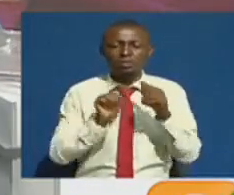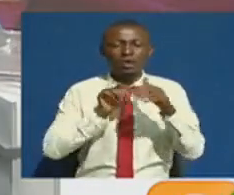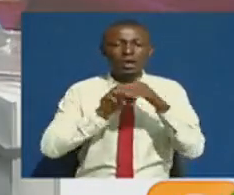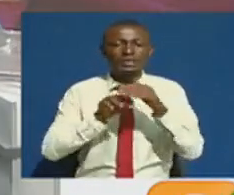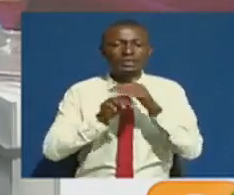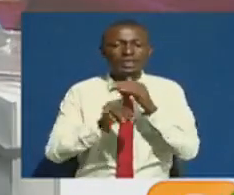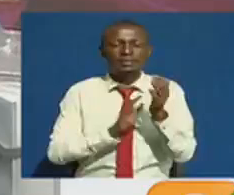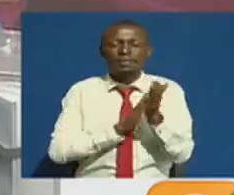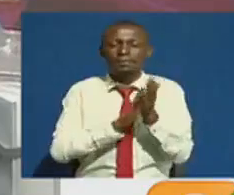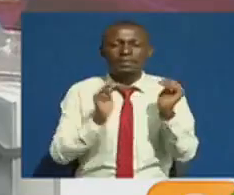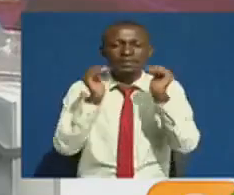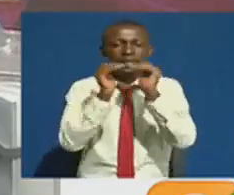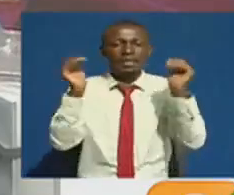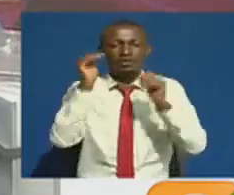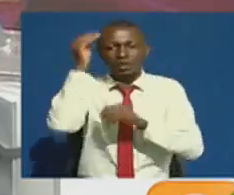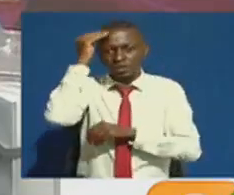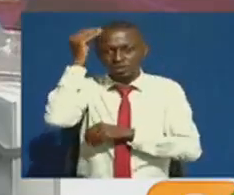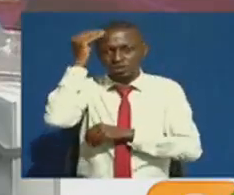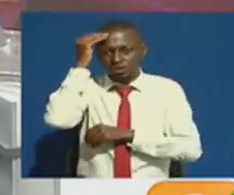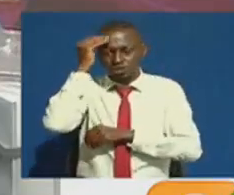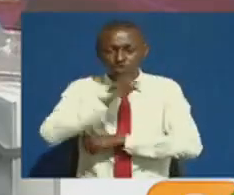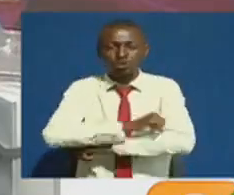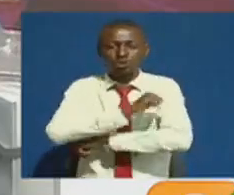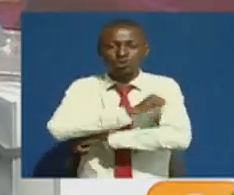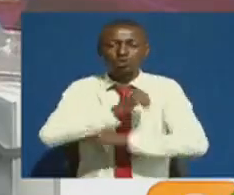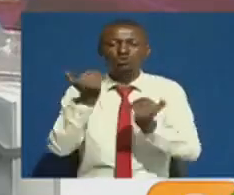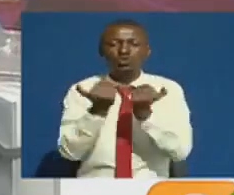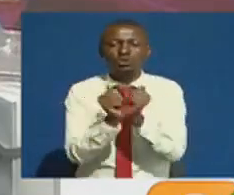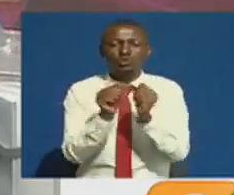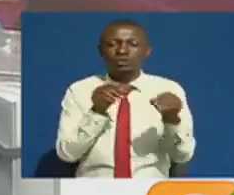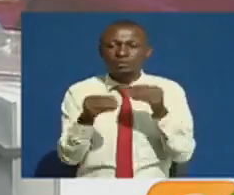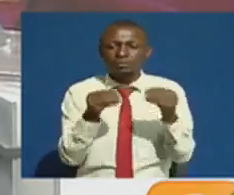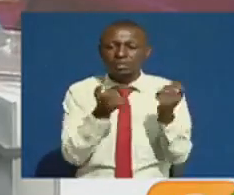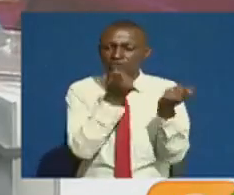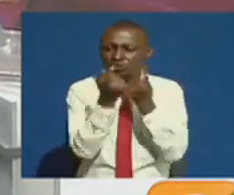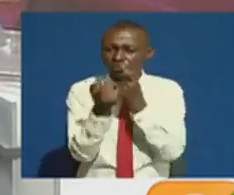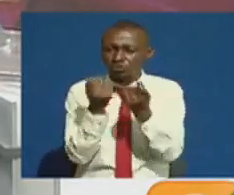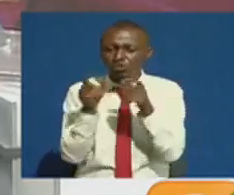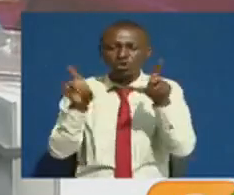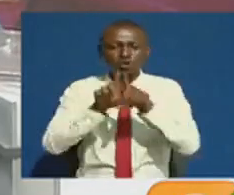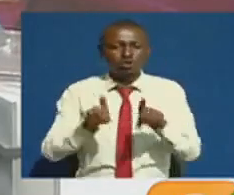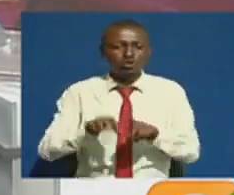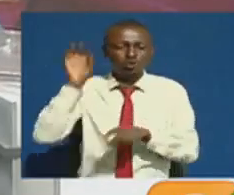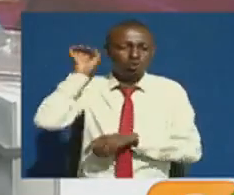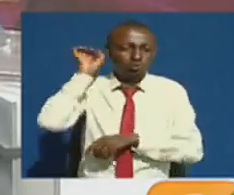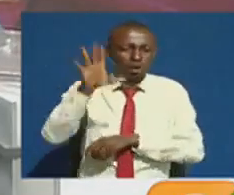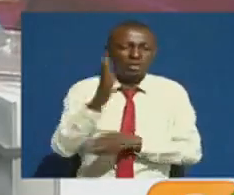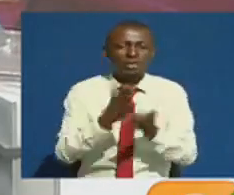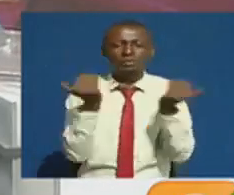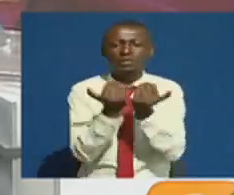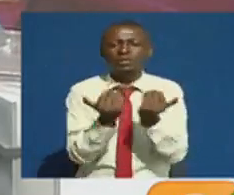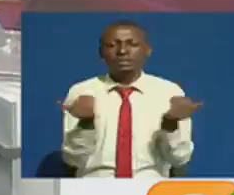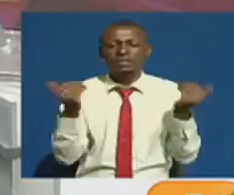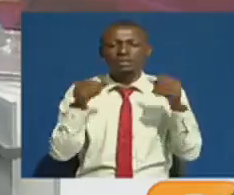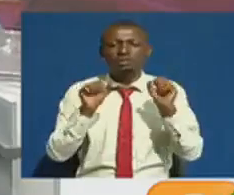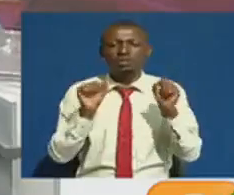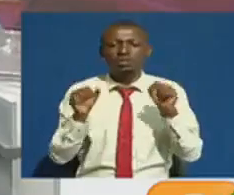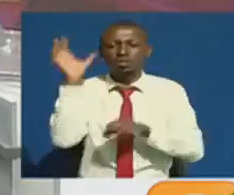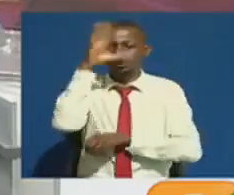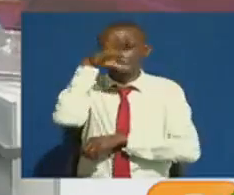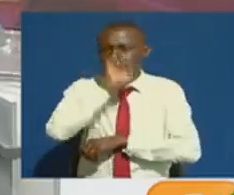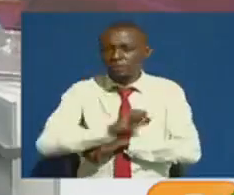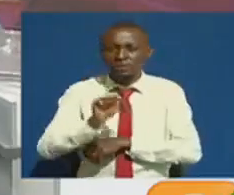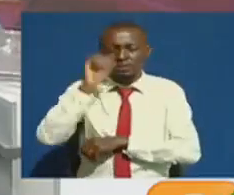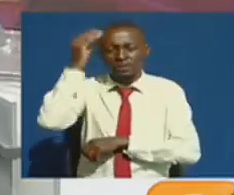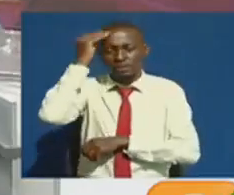level. Schools designated for children living with disabilities are few and far apart, leading to some of the children missing out altogether on